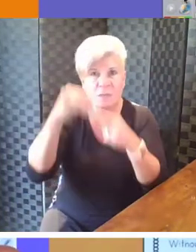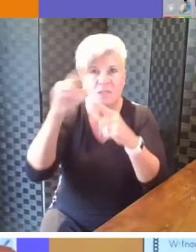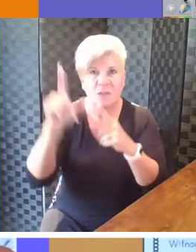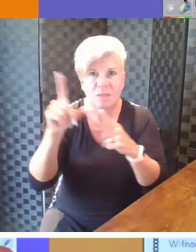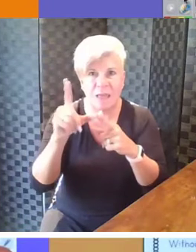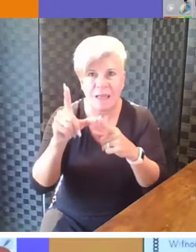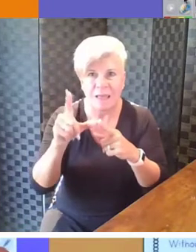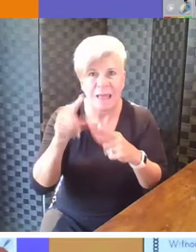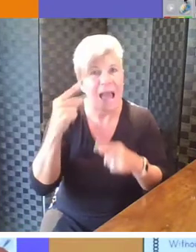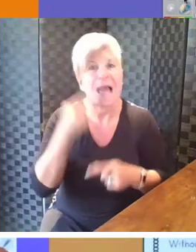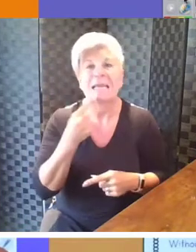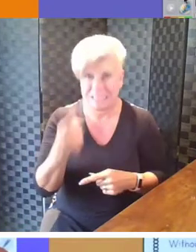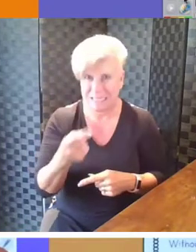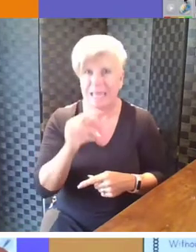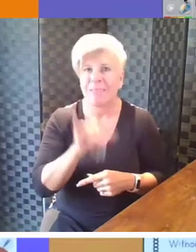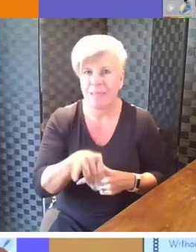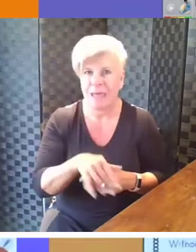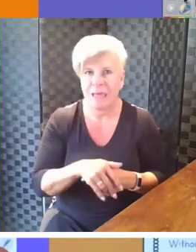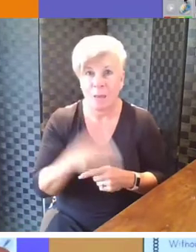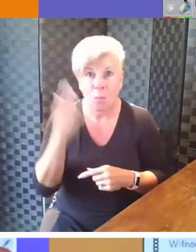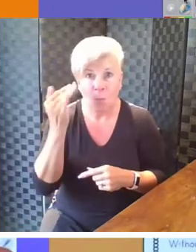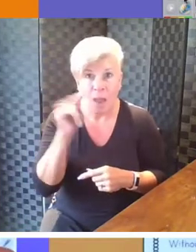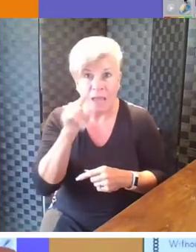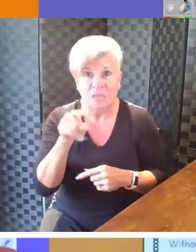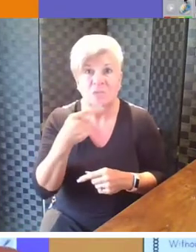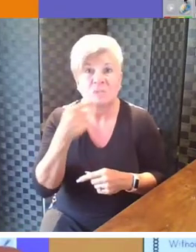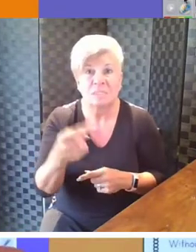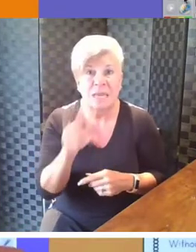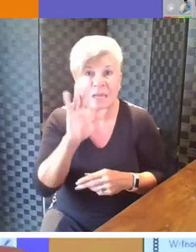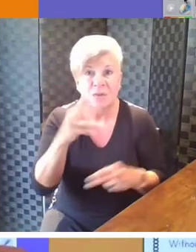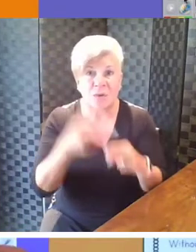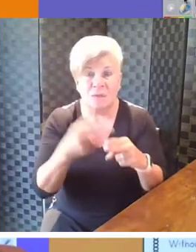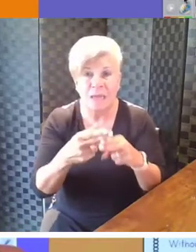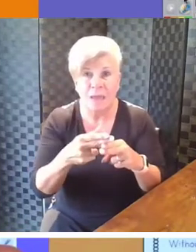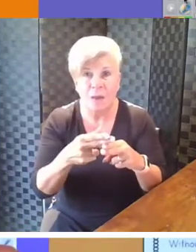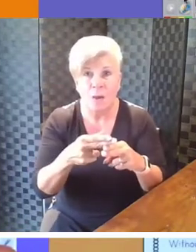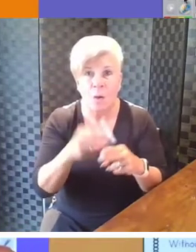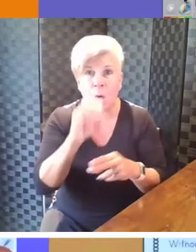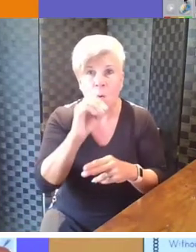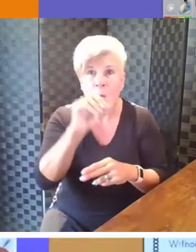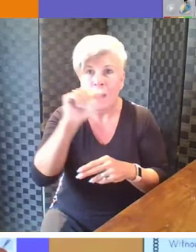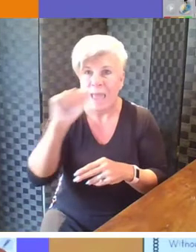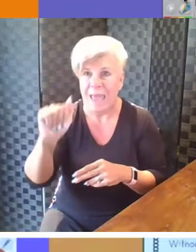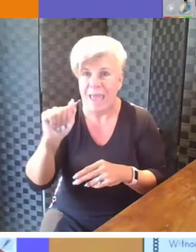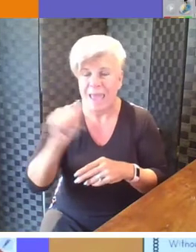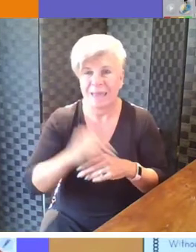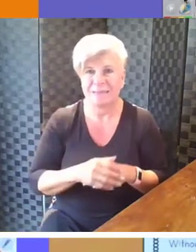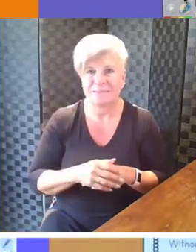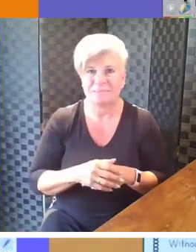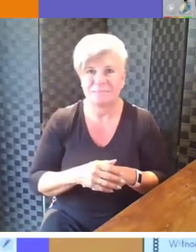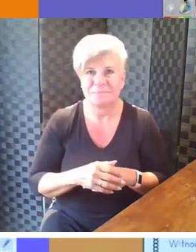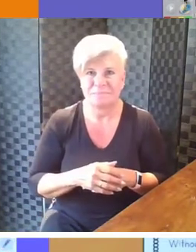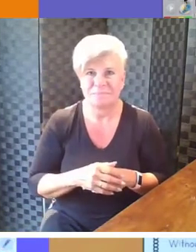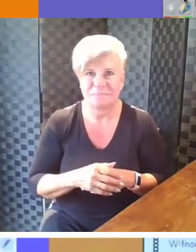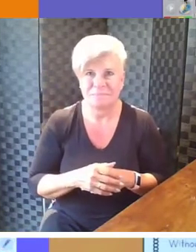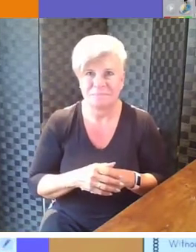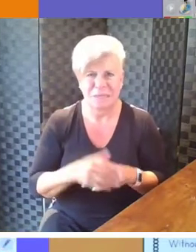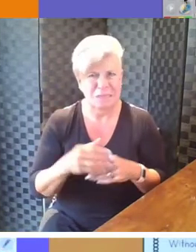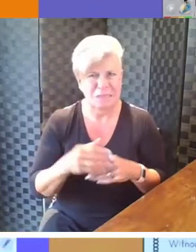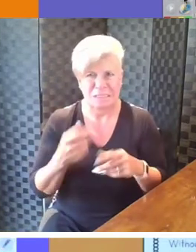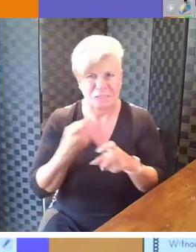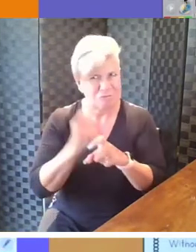letter, that much I can say, because you even say your name with O-A. This is a